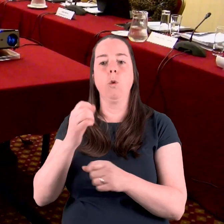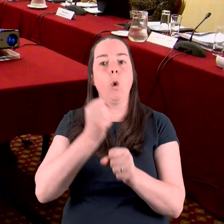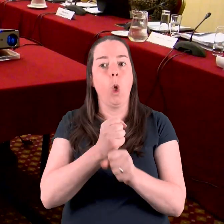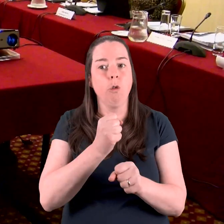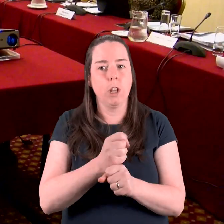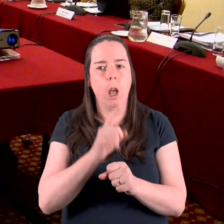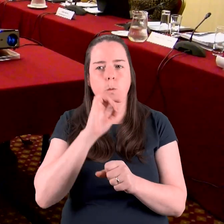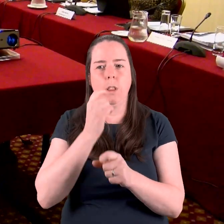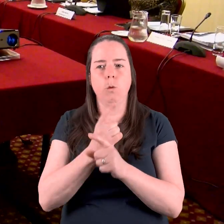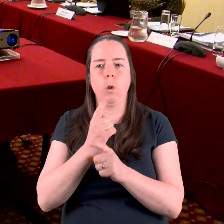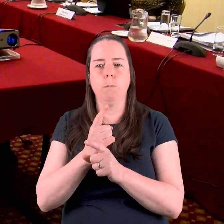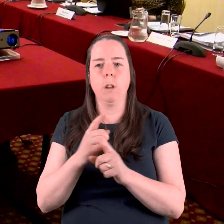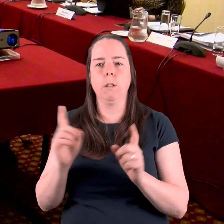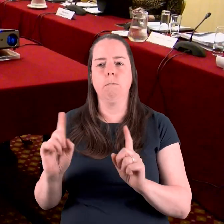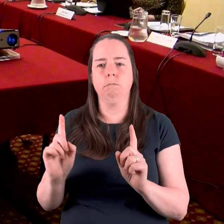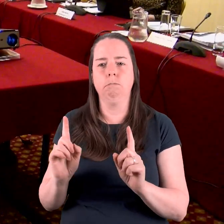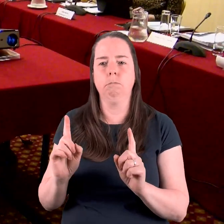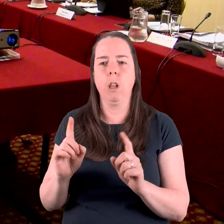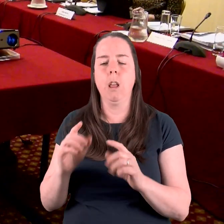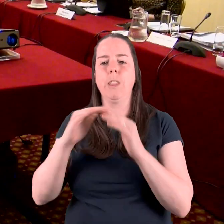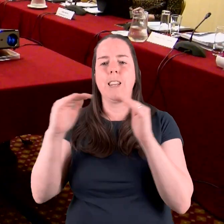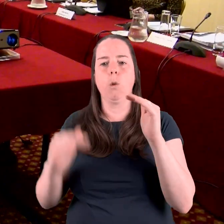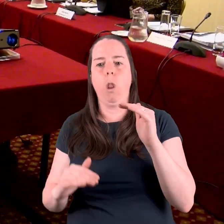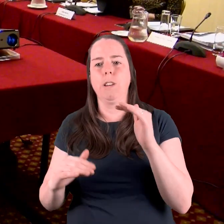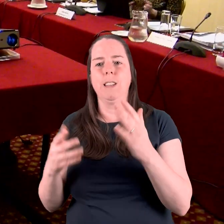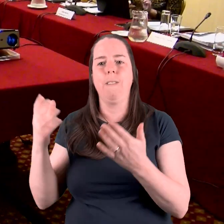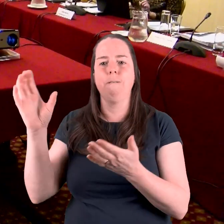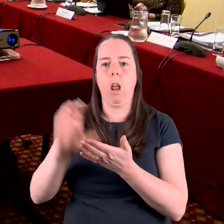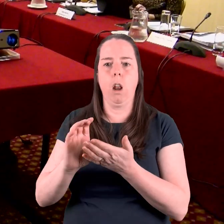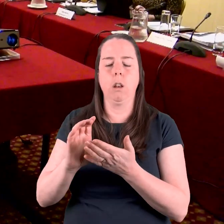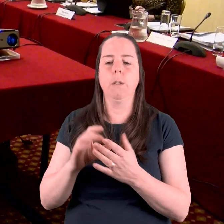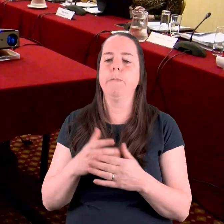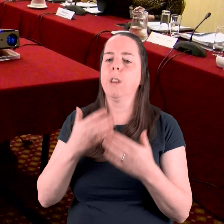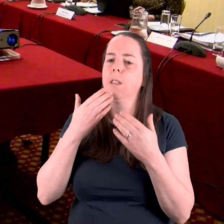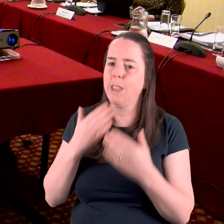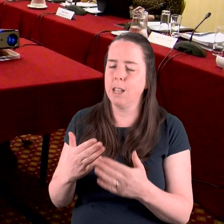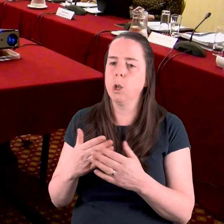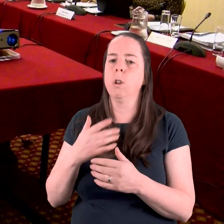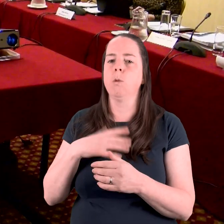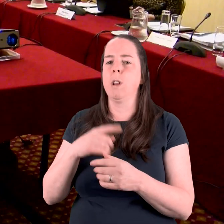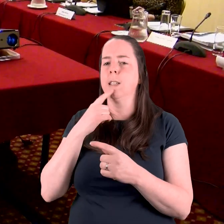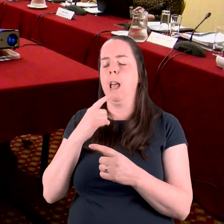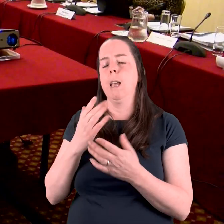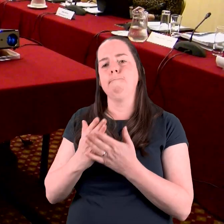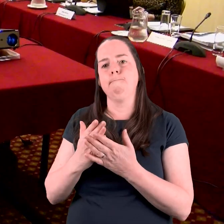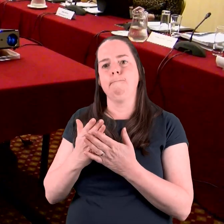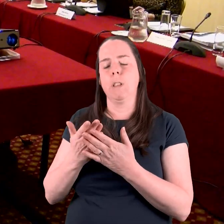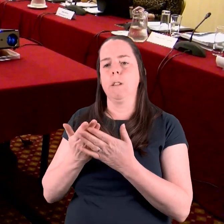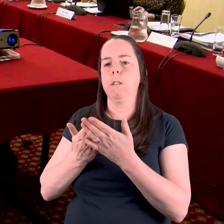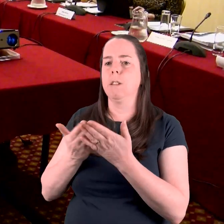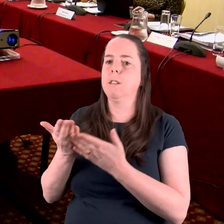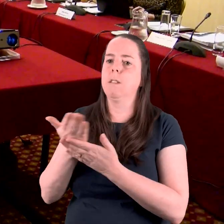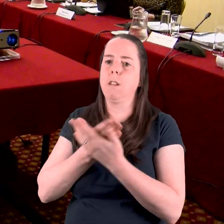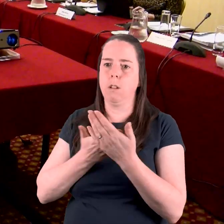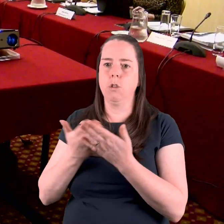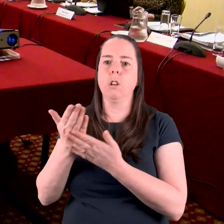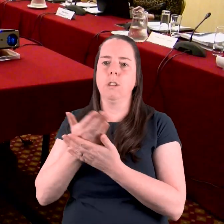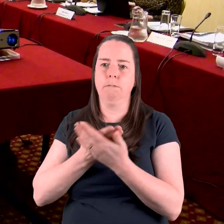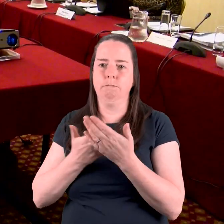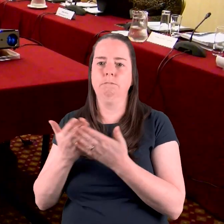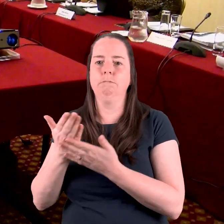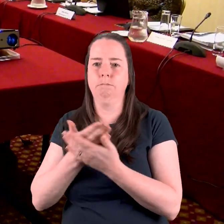another set of funding. So Gloria, you're going to talk to us about the Inequalities Fund. Thank you. And I just want to say